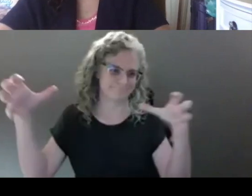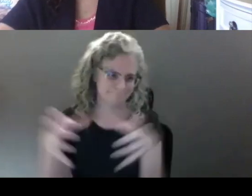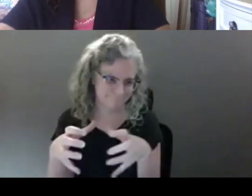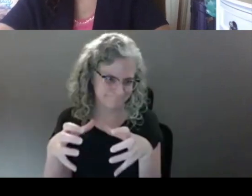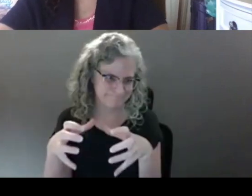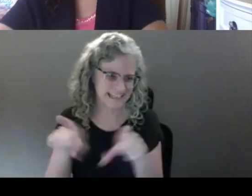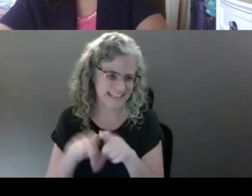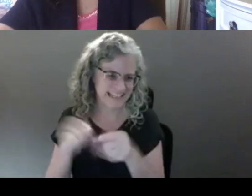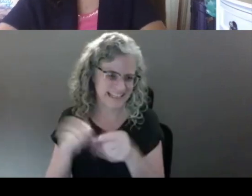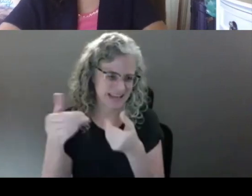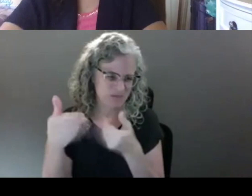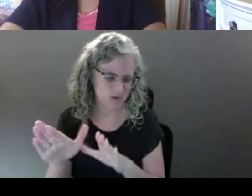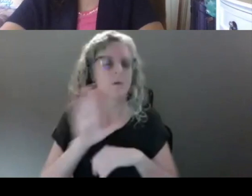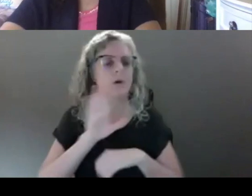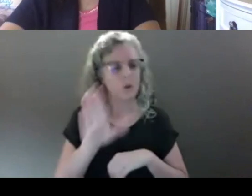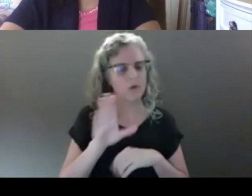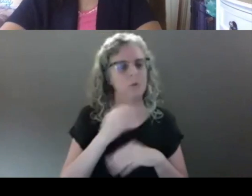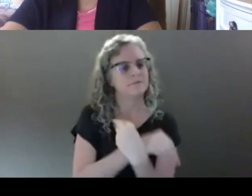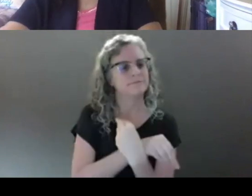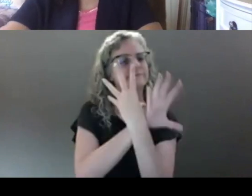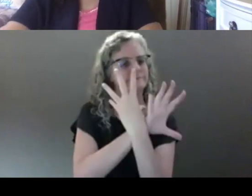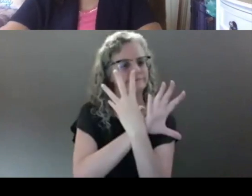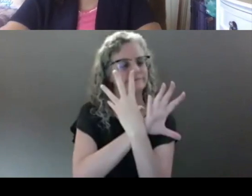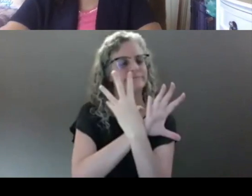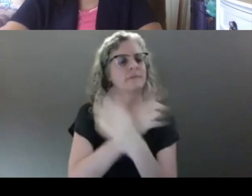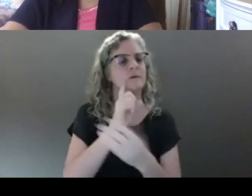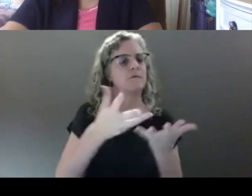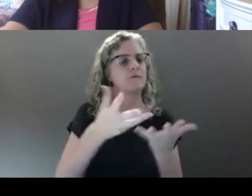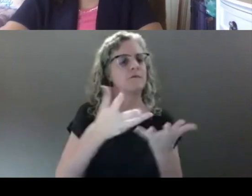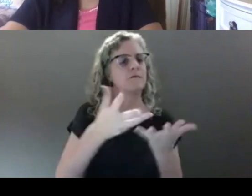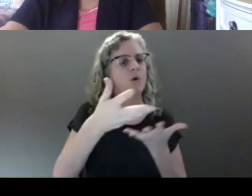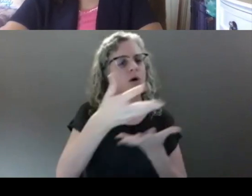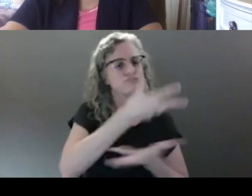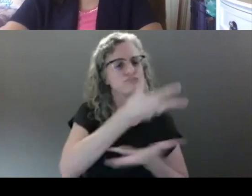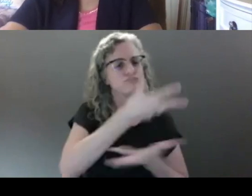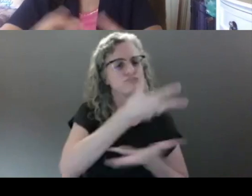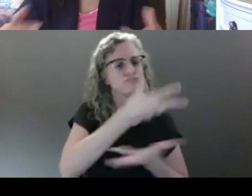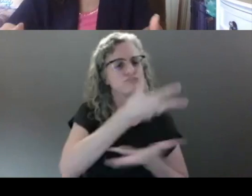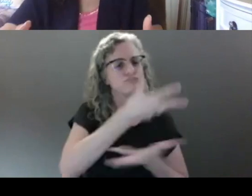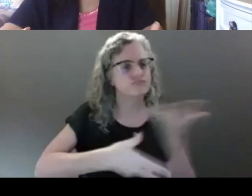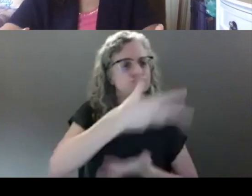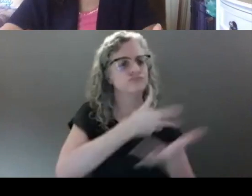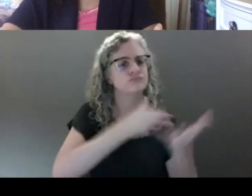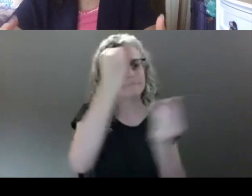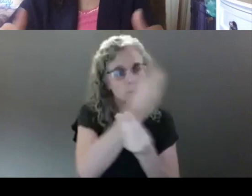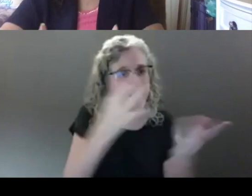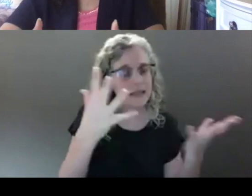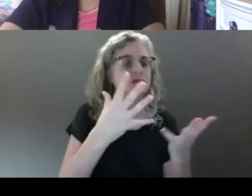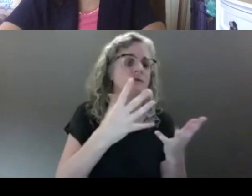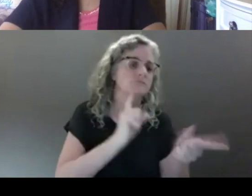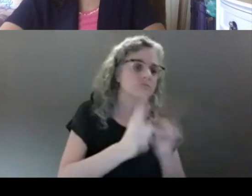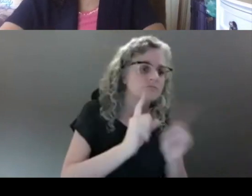international exchange professional and participants to discuss how to